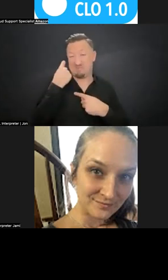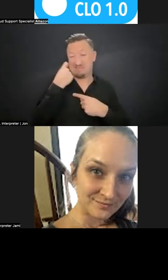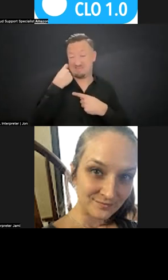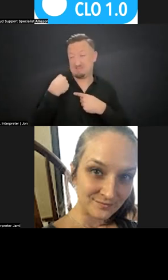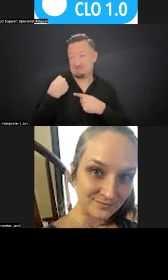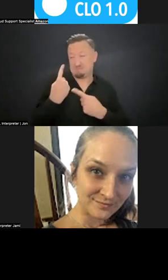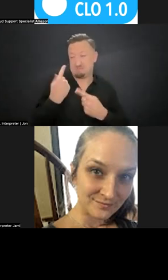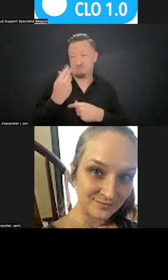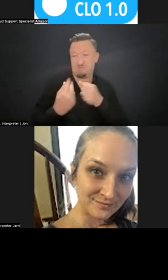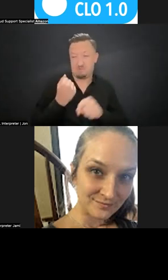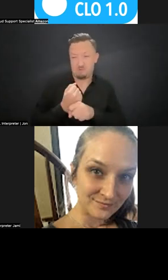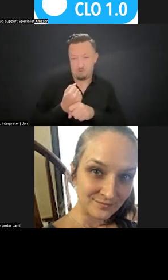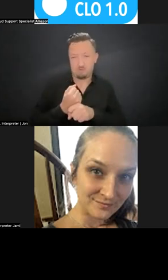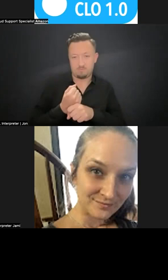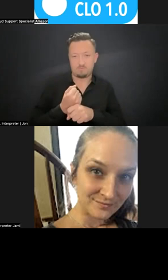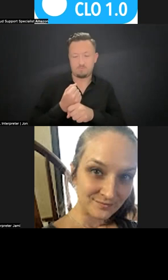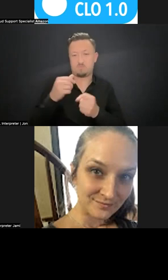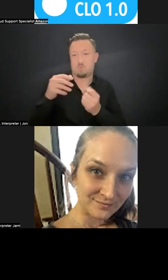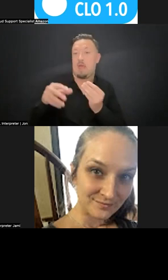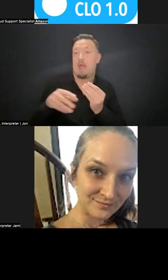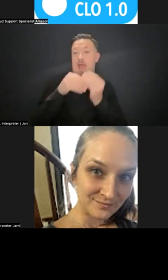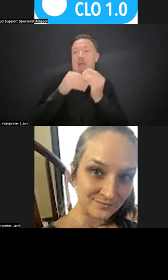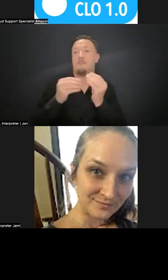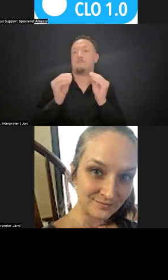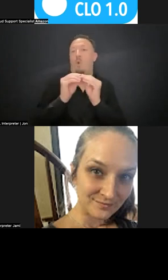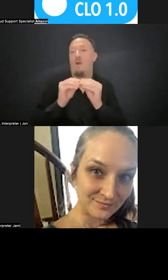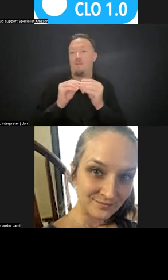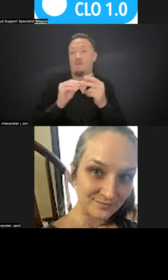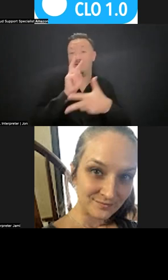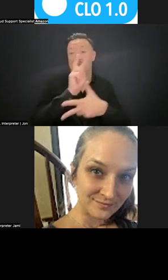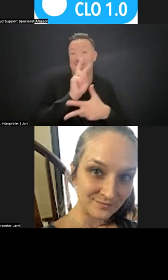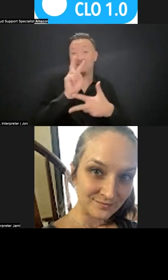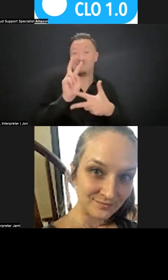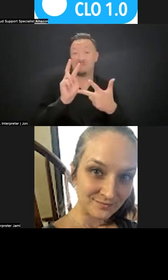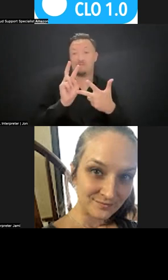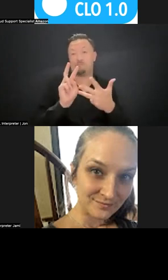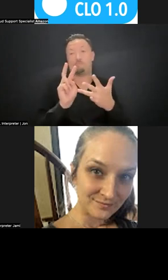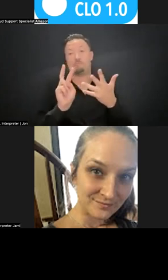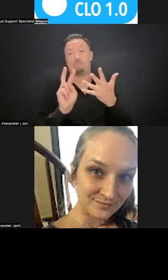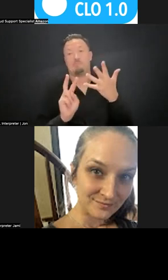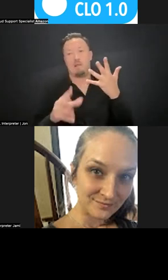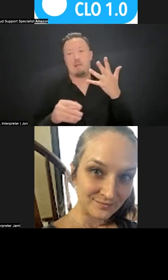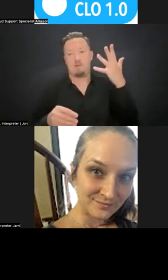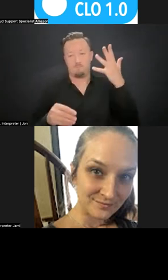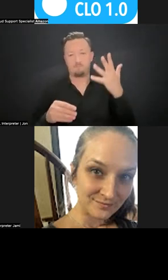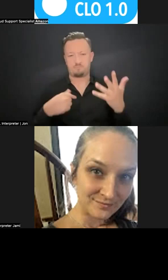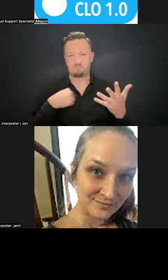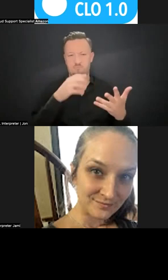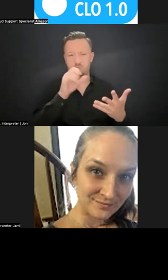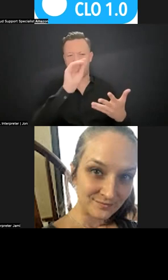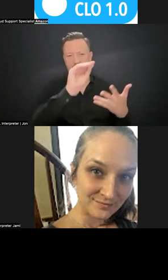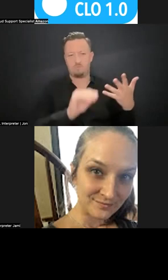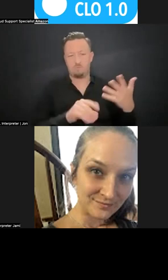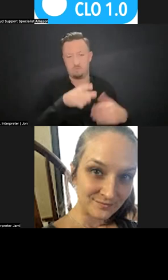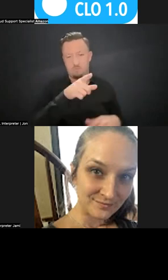actually added a few more V's to this as technology is evolving. I'm just going to reference those. One is